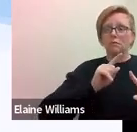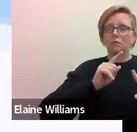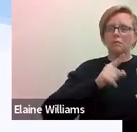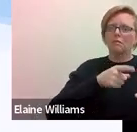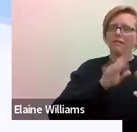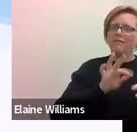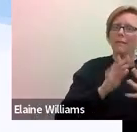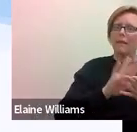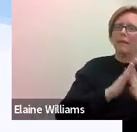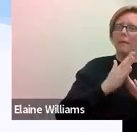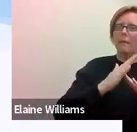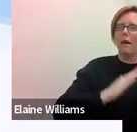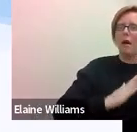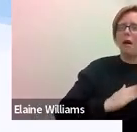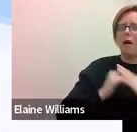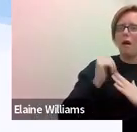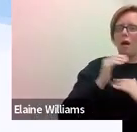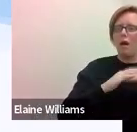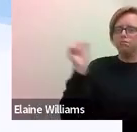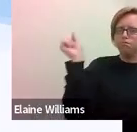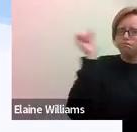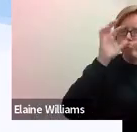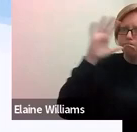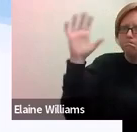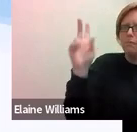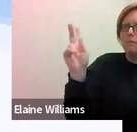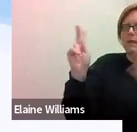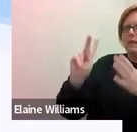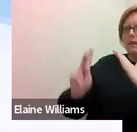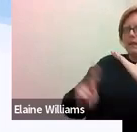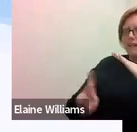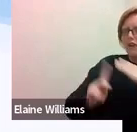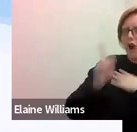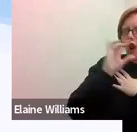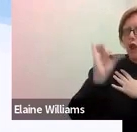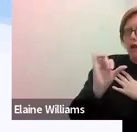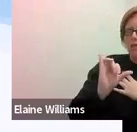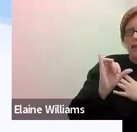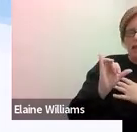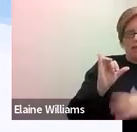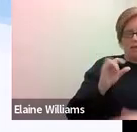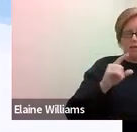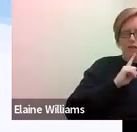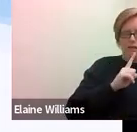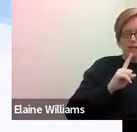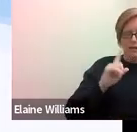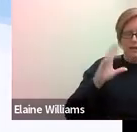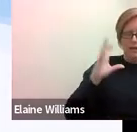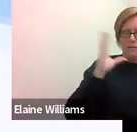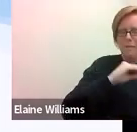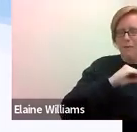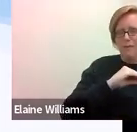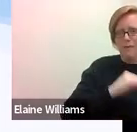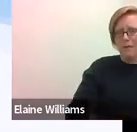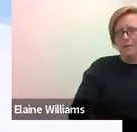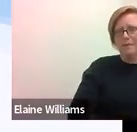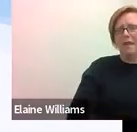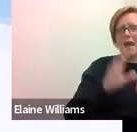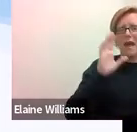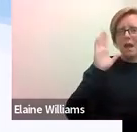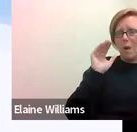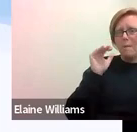like. And you know, I just hope for that for every family, that they would just enter into that experience in that